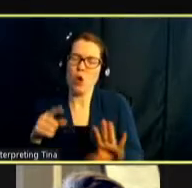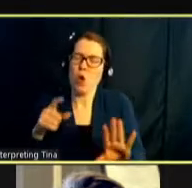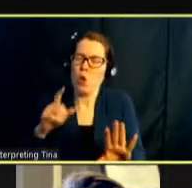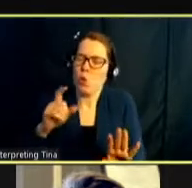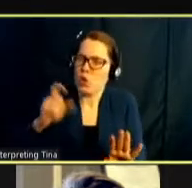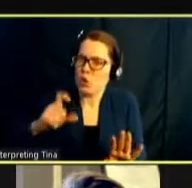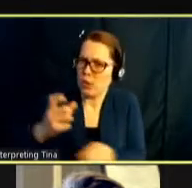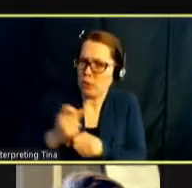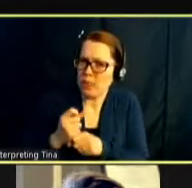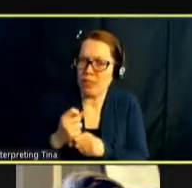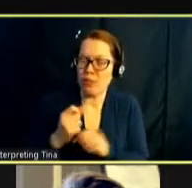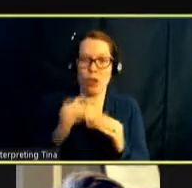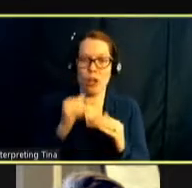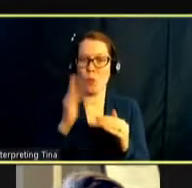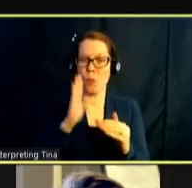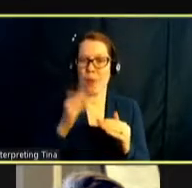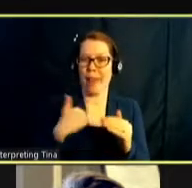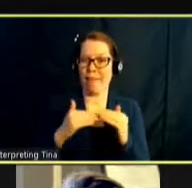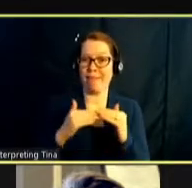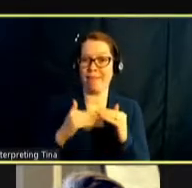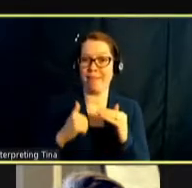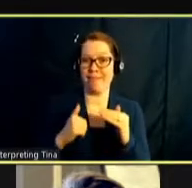we're going to be short about 100 from what we have right now.